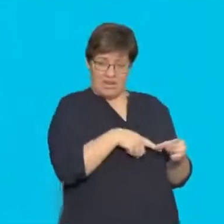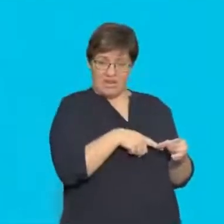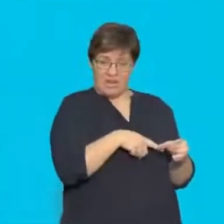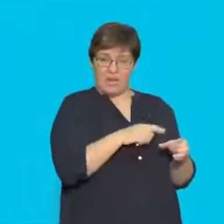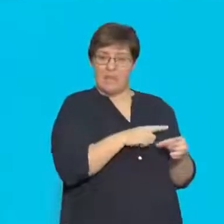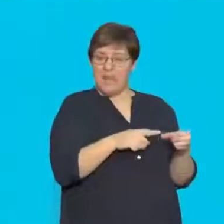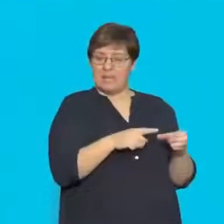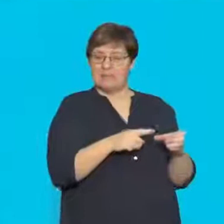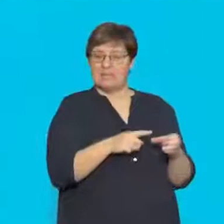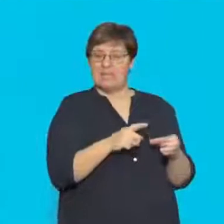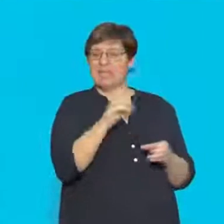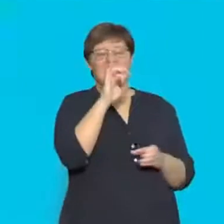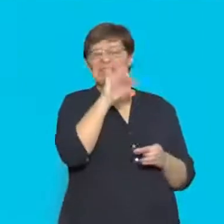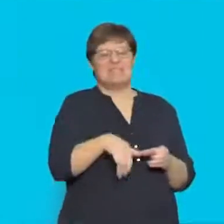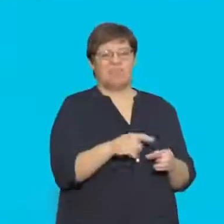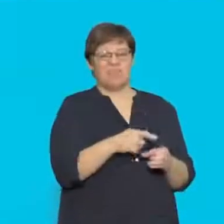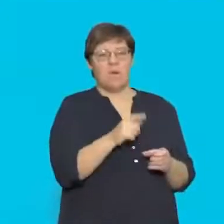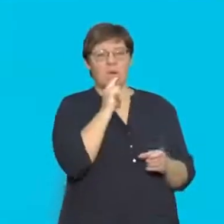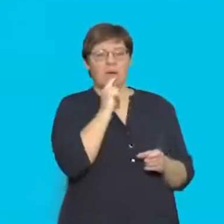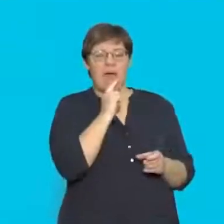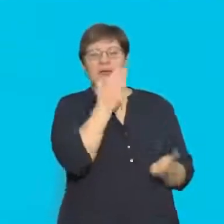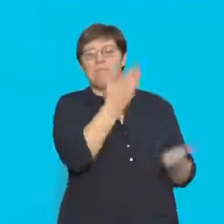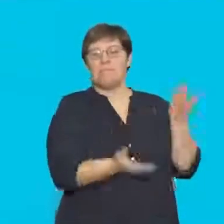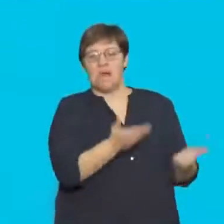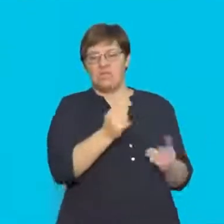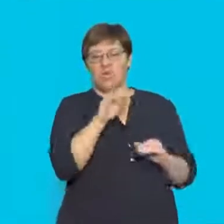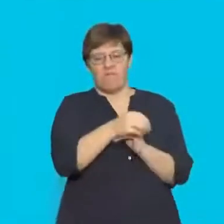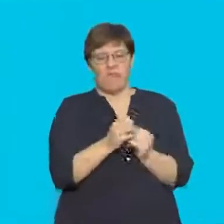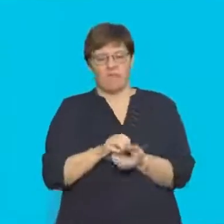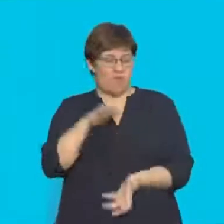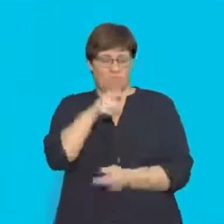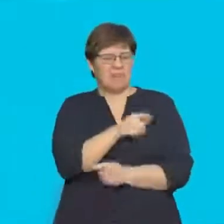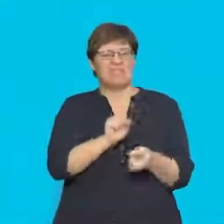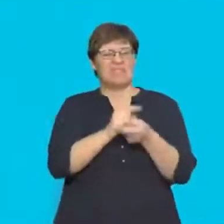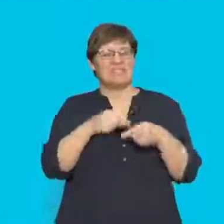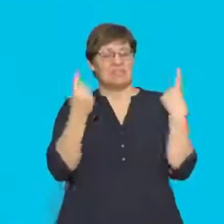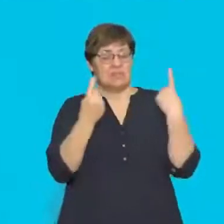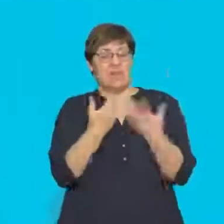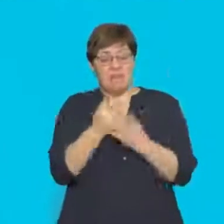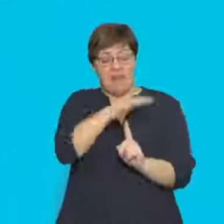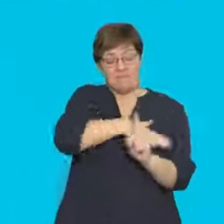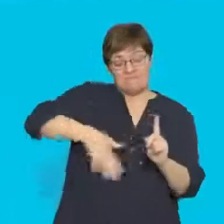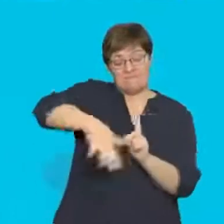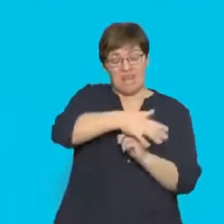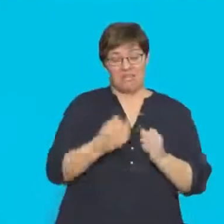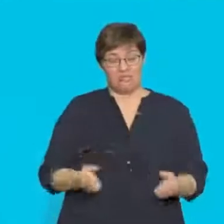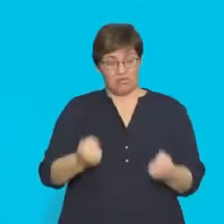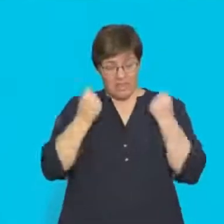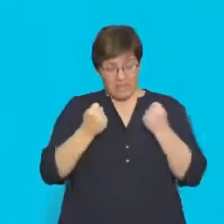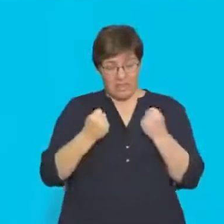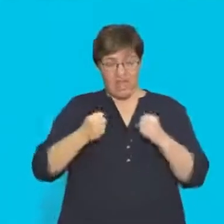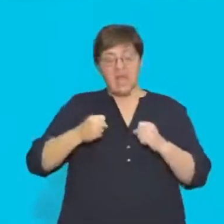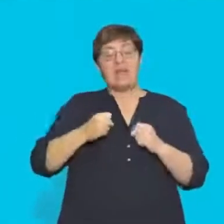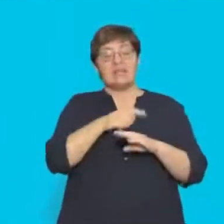space, but it's not density, because density would be mass over volume. This is the field strength divided